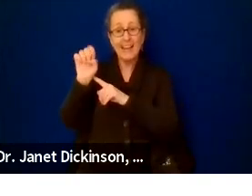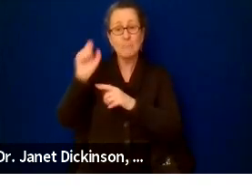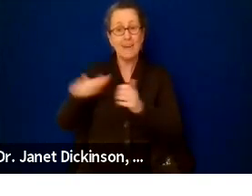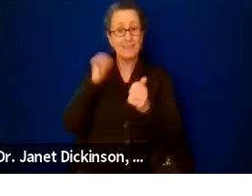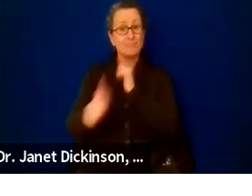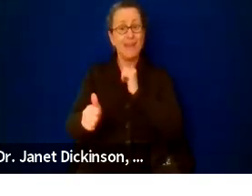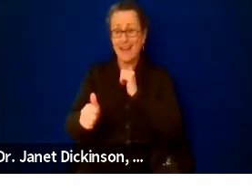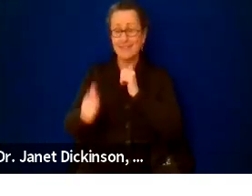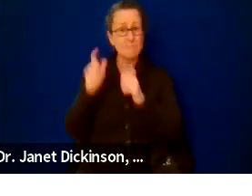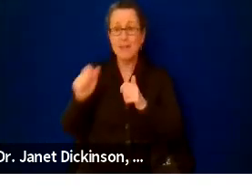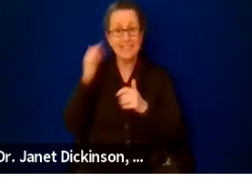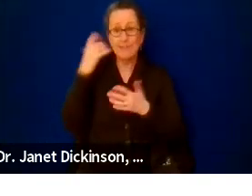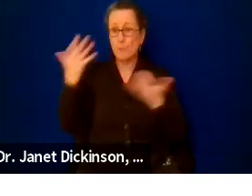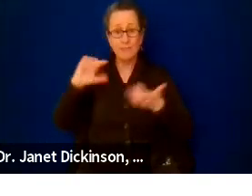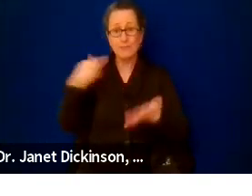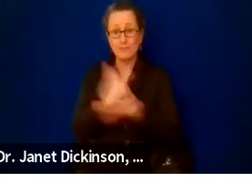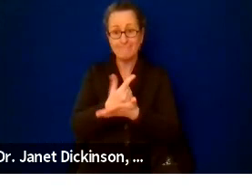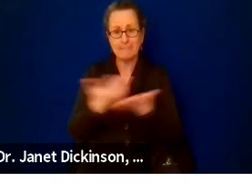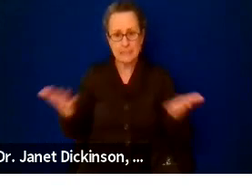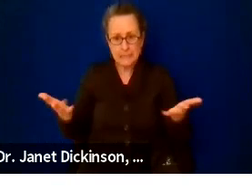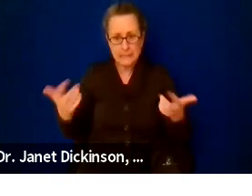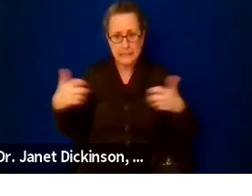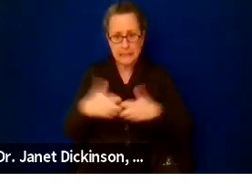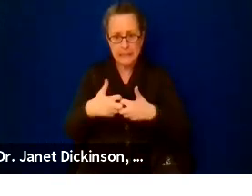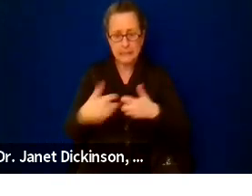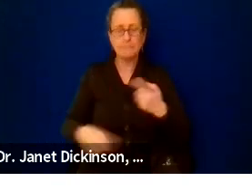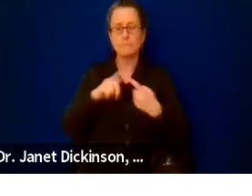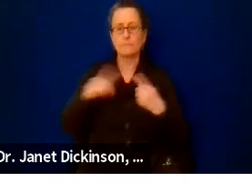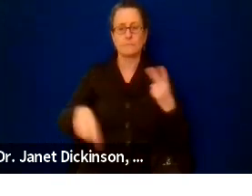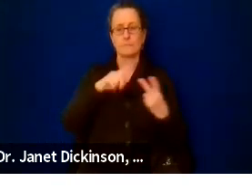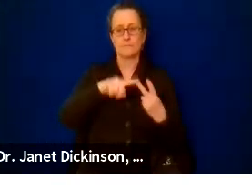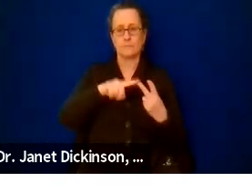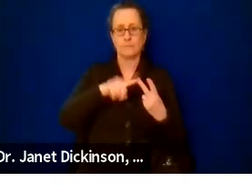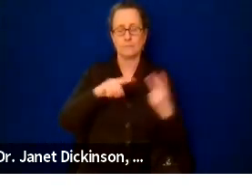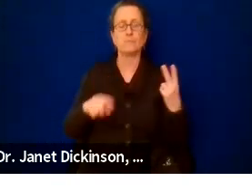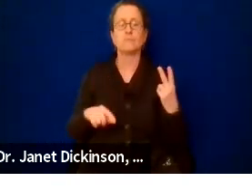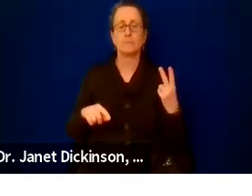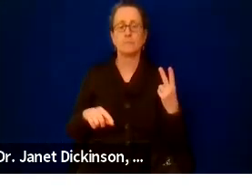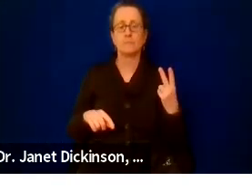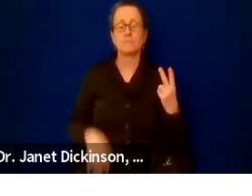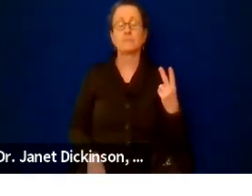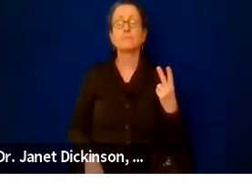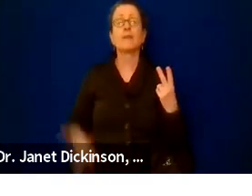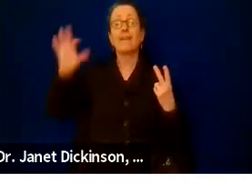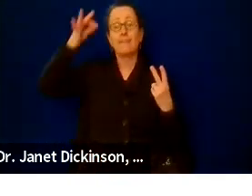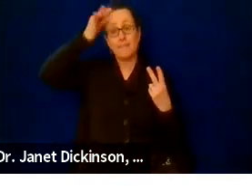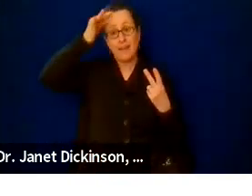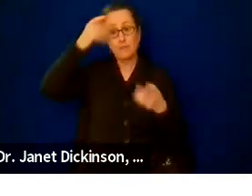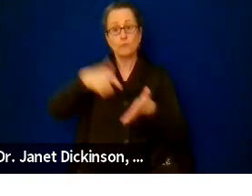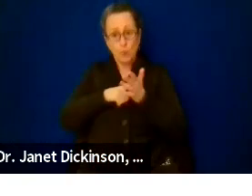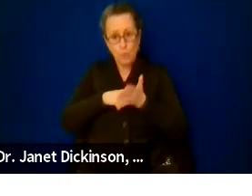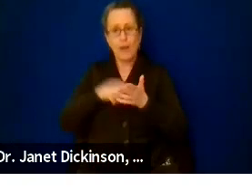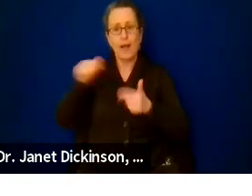hurdle that has to be overcome. And then the second hurdle that has to be overcome is to get a waiver from the Federal Education